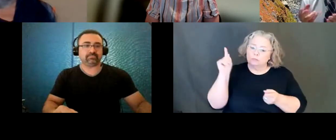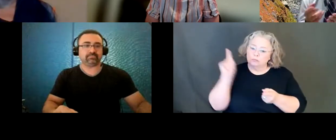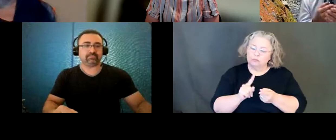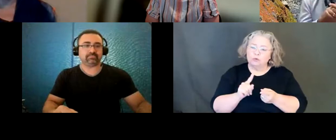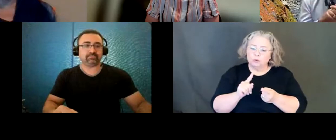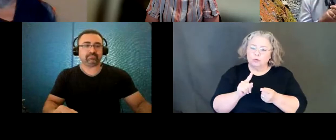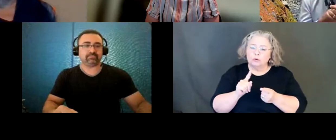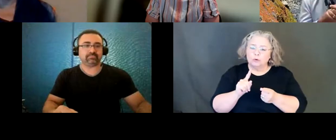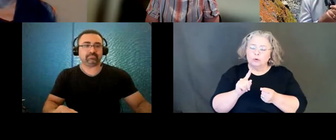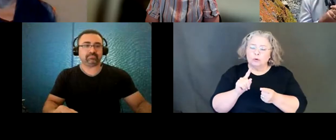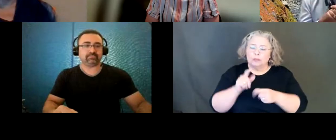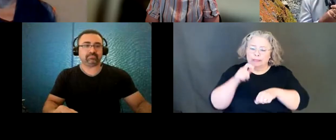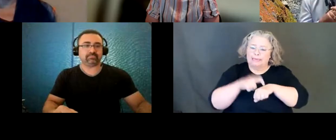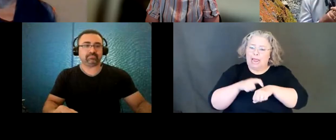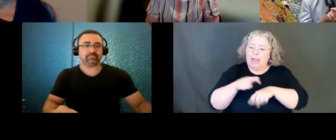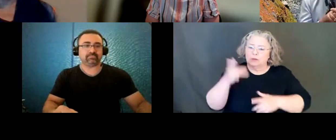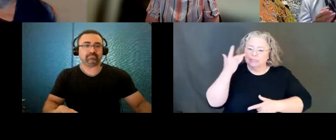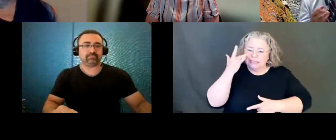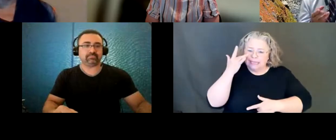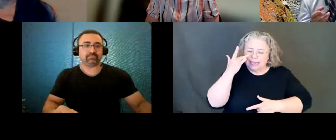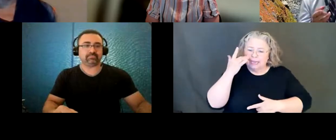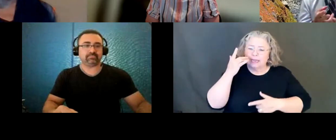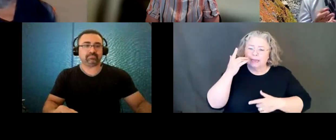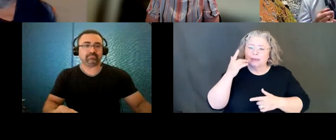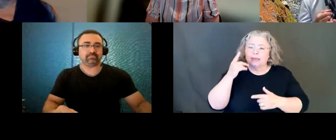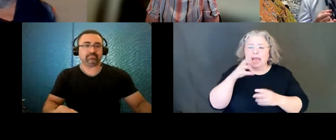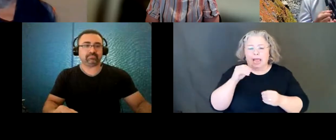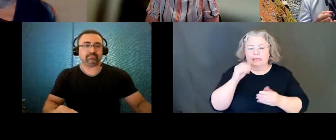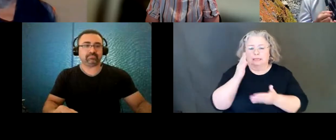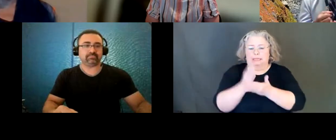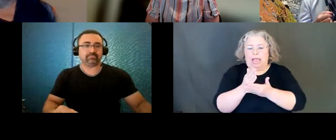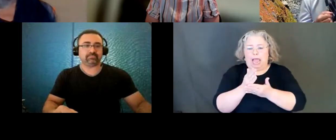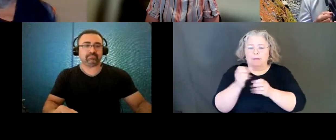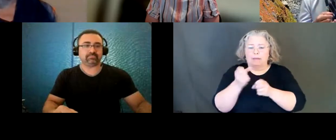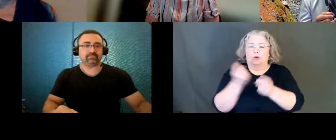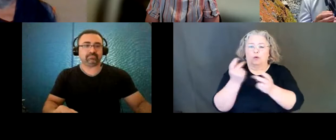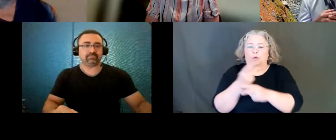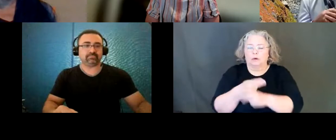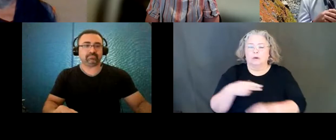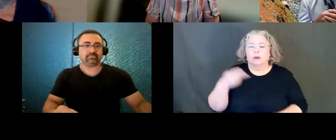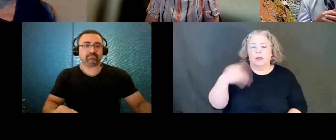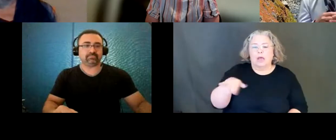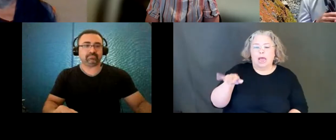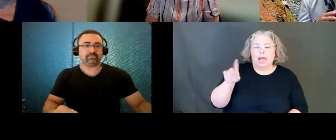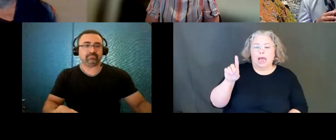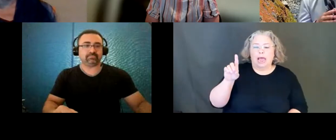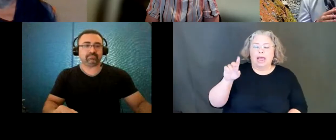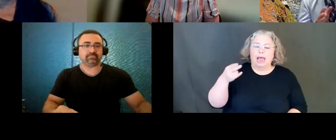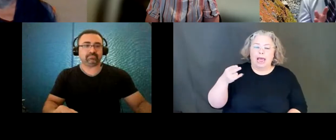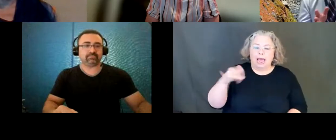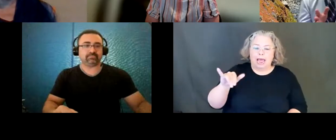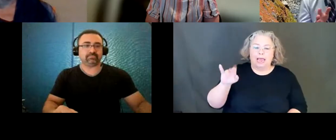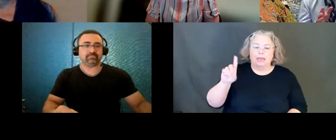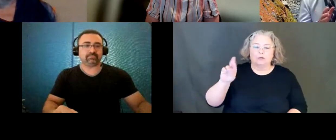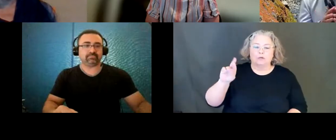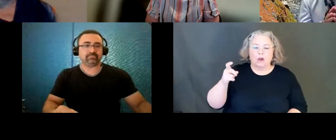their risk to progress. Regarding hydroxychloroquine, there are